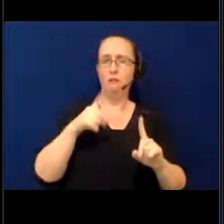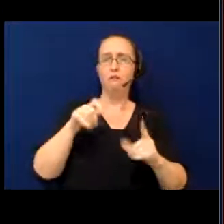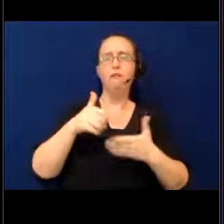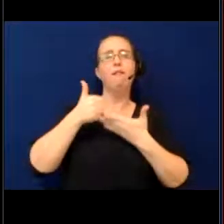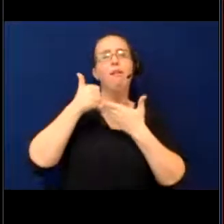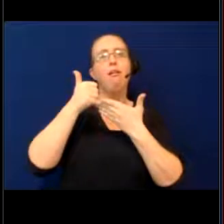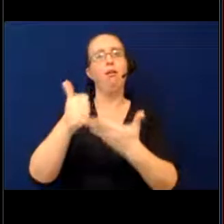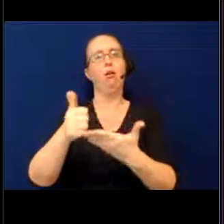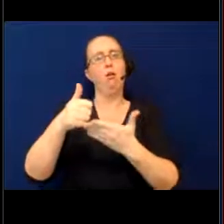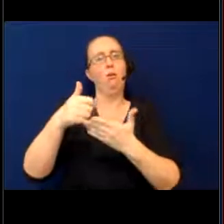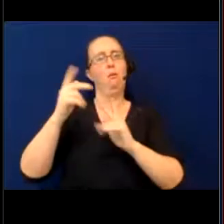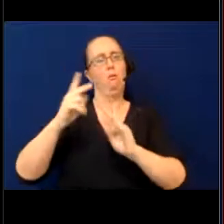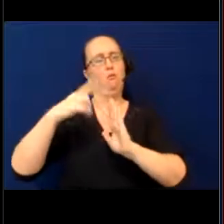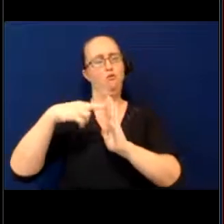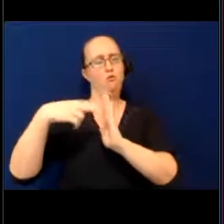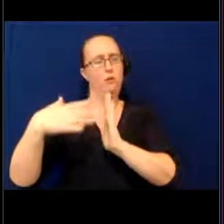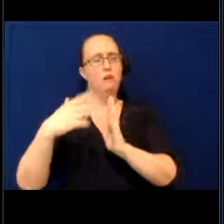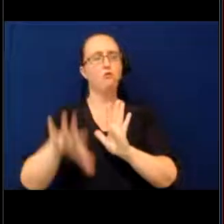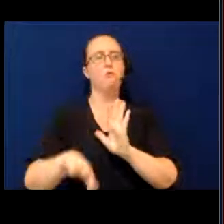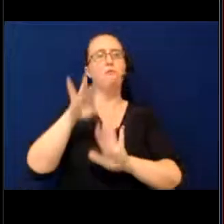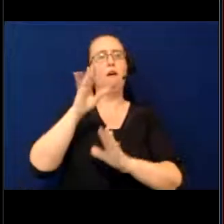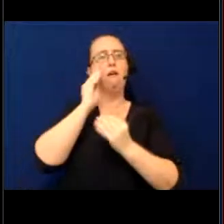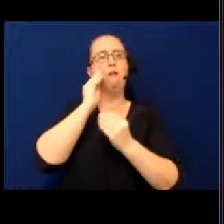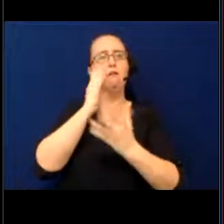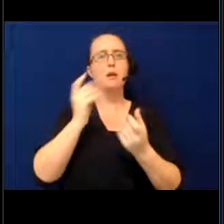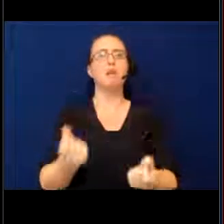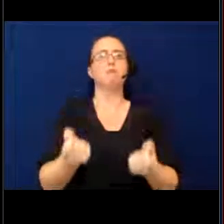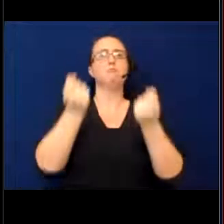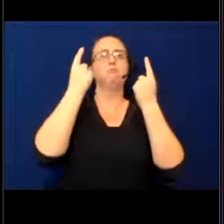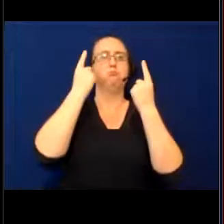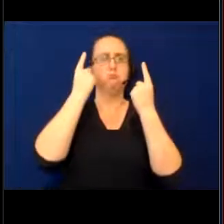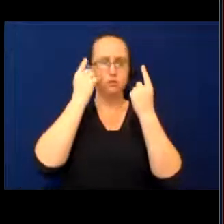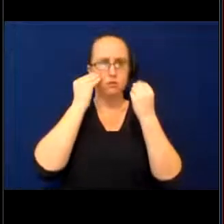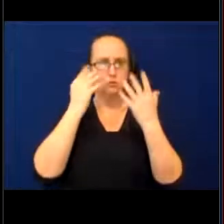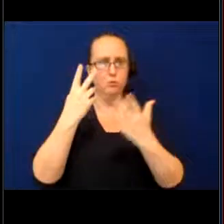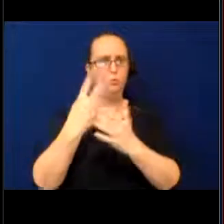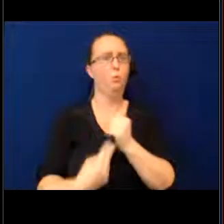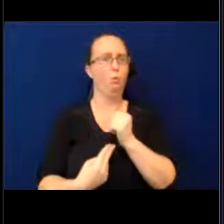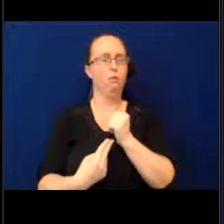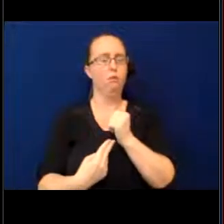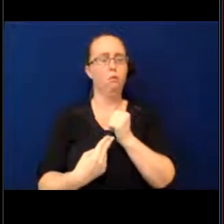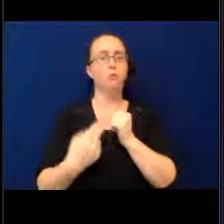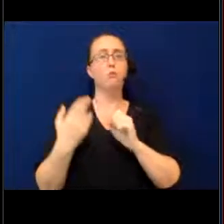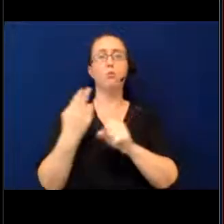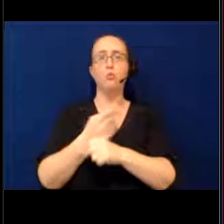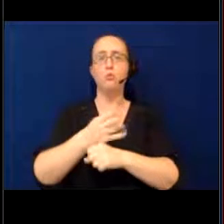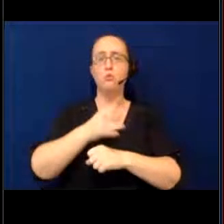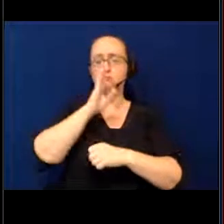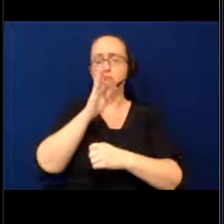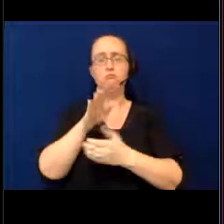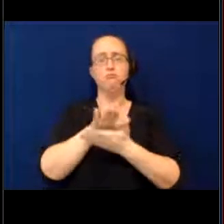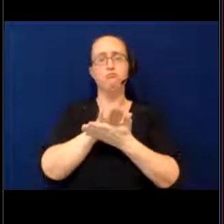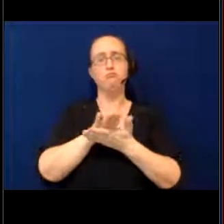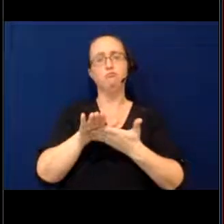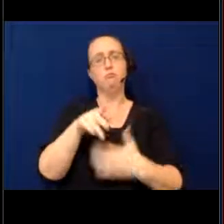and help the reader understand the information. When we write in plain language, we do both those